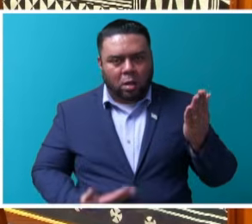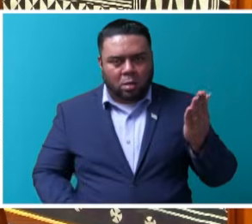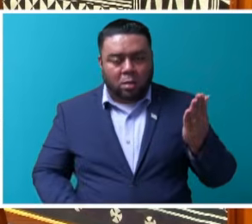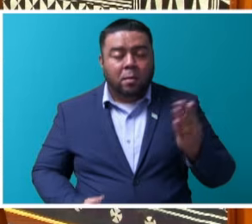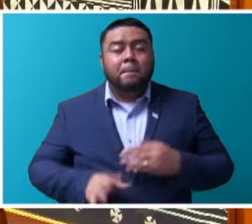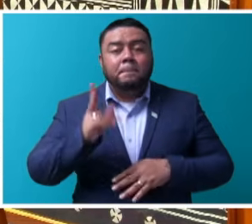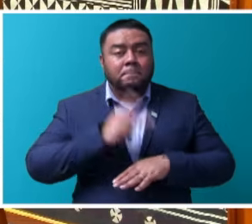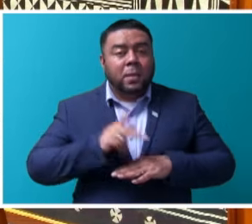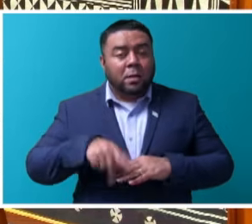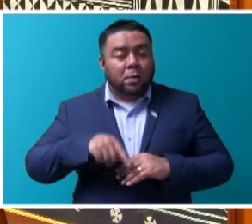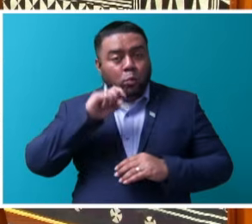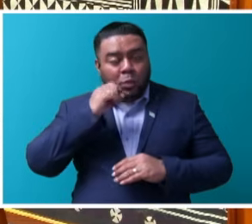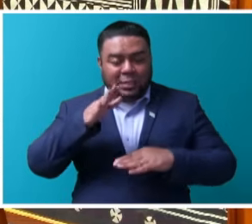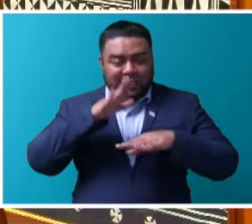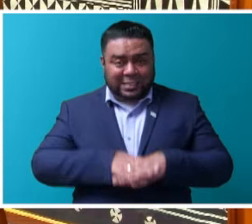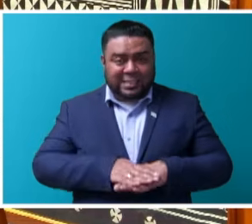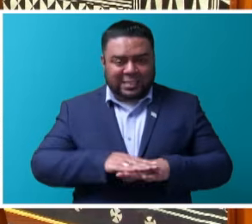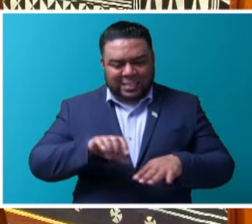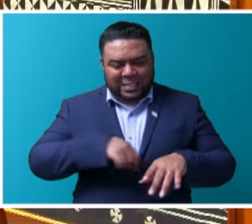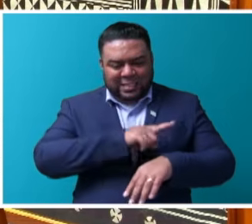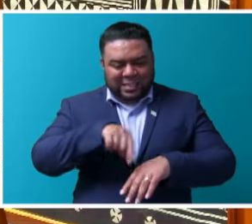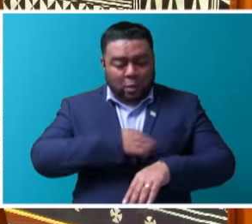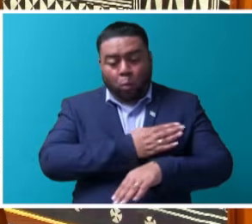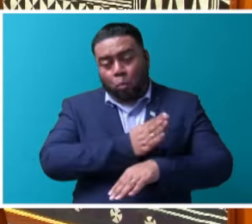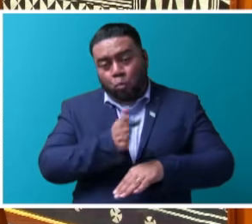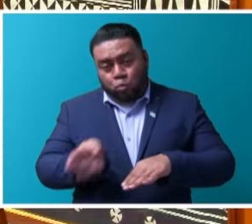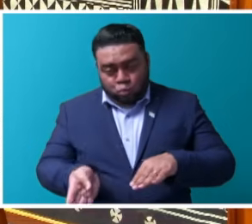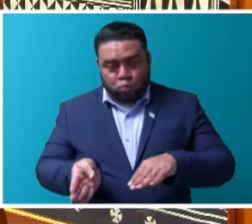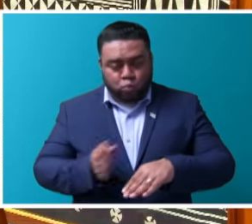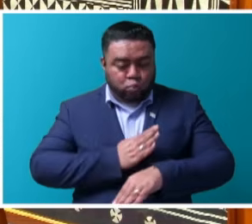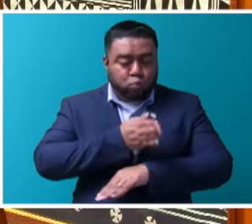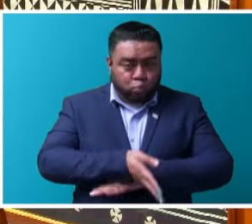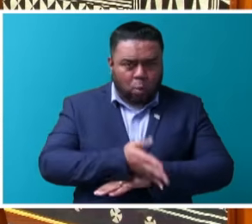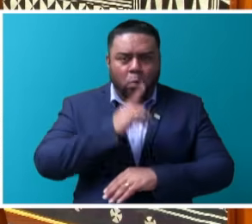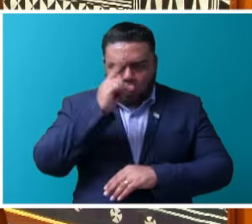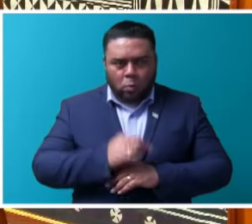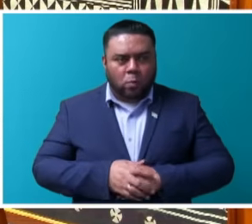Parliament will sit extended hours into the evenings.